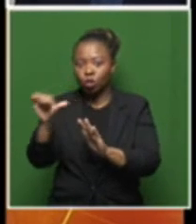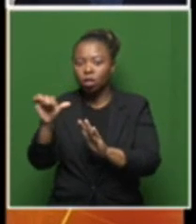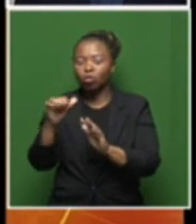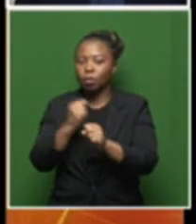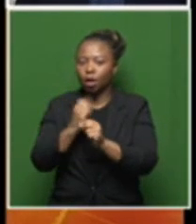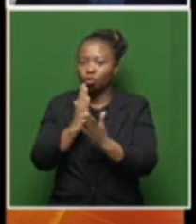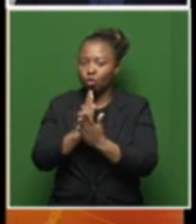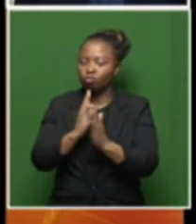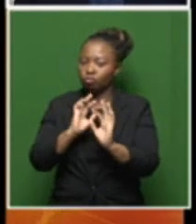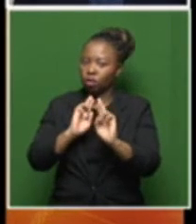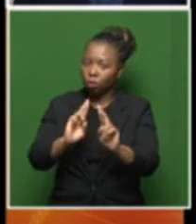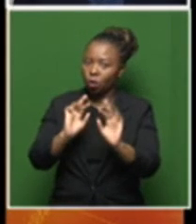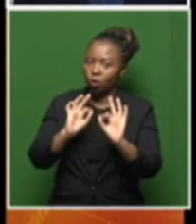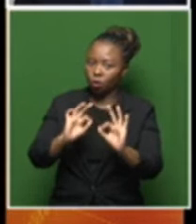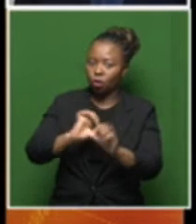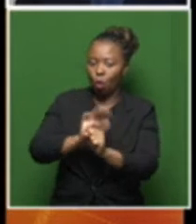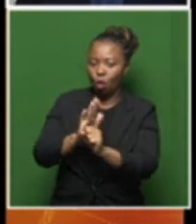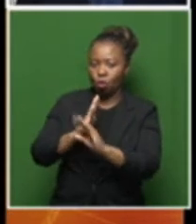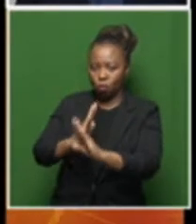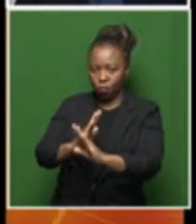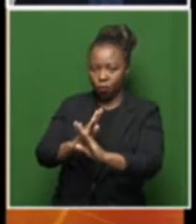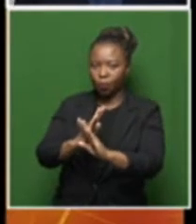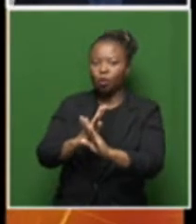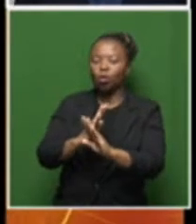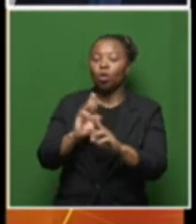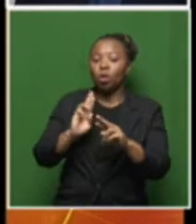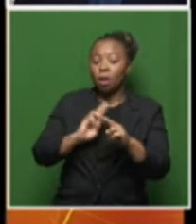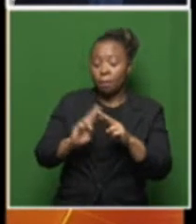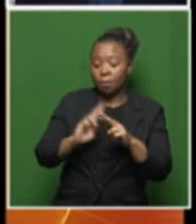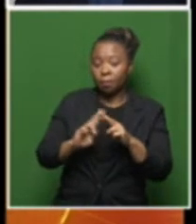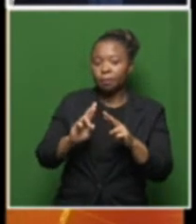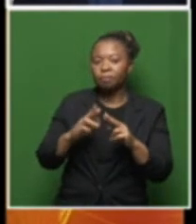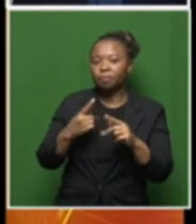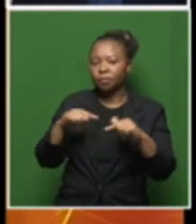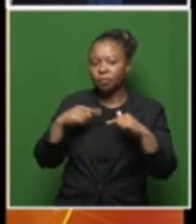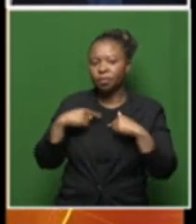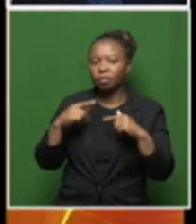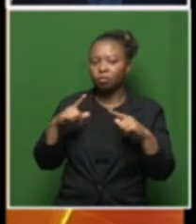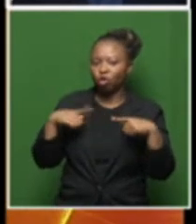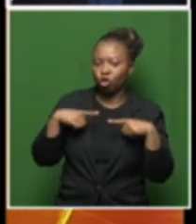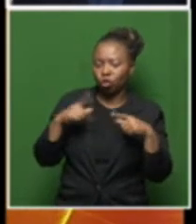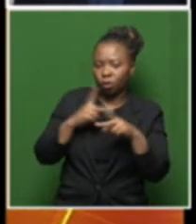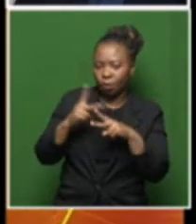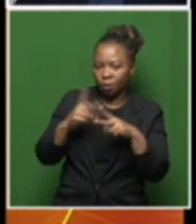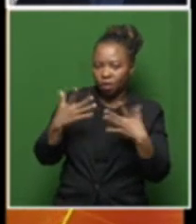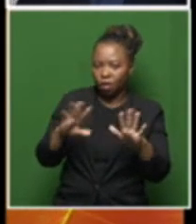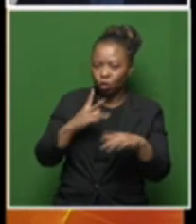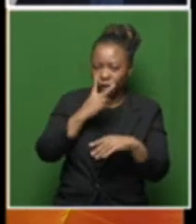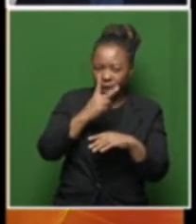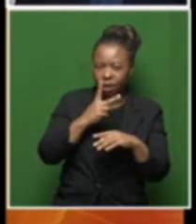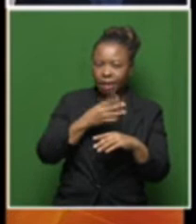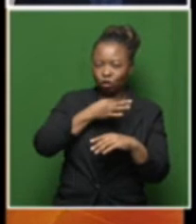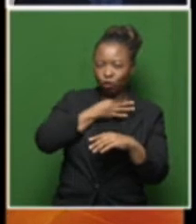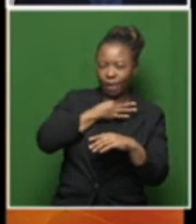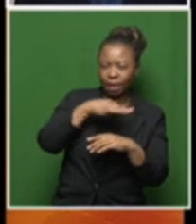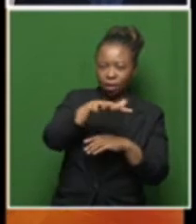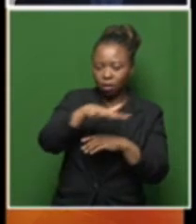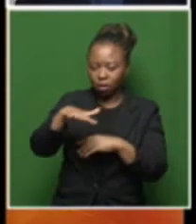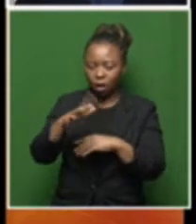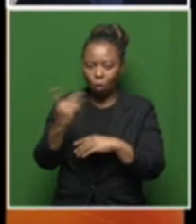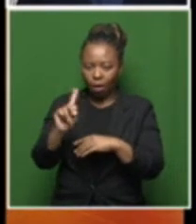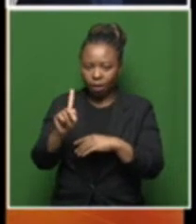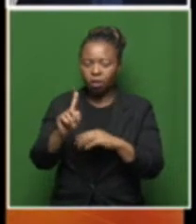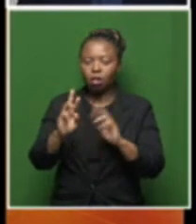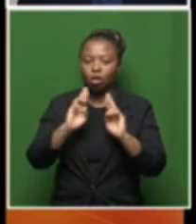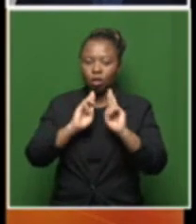response. We've anyway revised our preparation with clearly articulated triggers and appropriate health platform response,